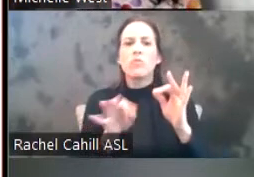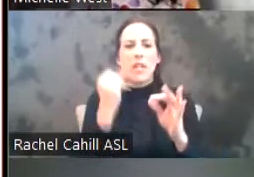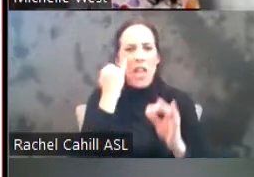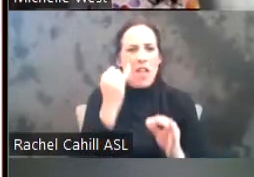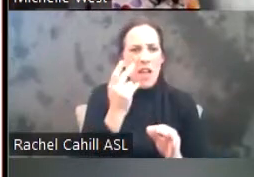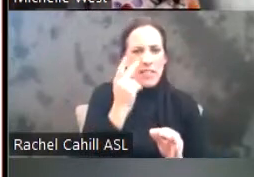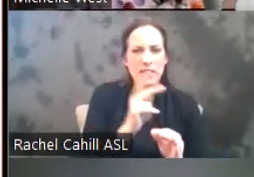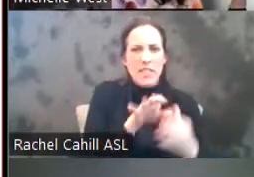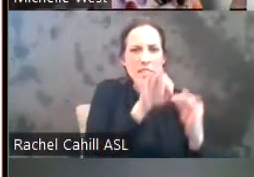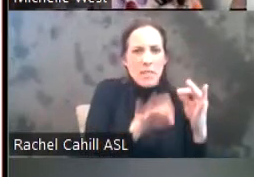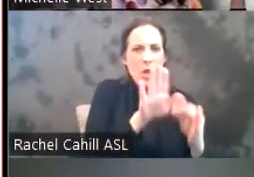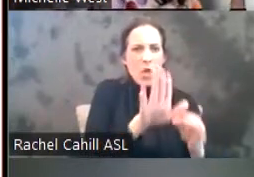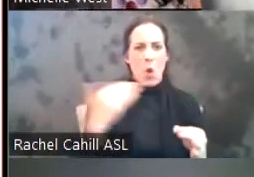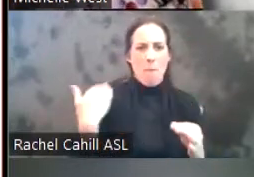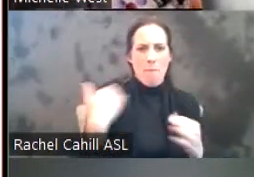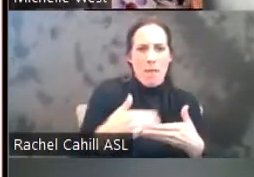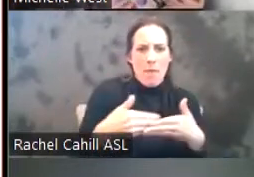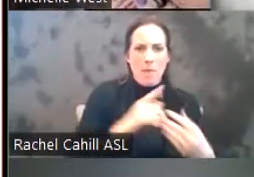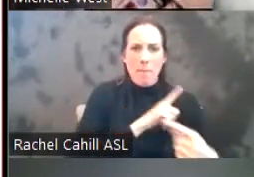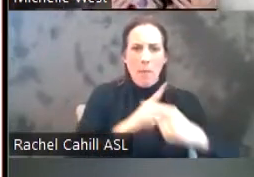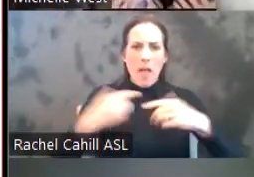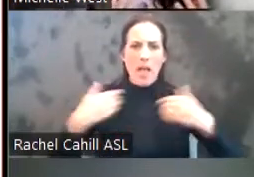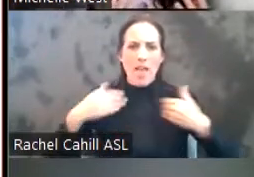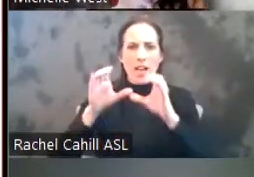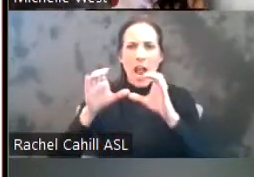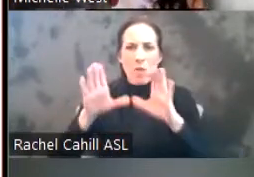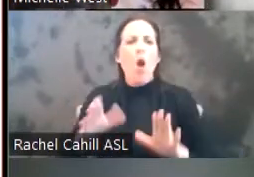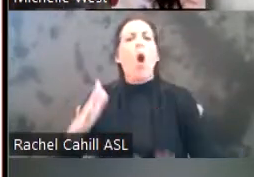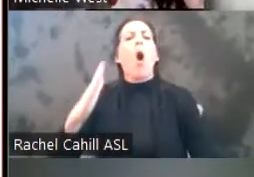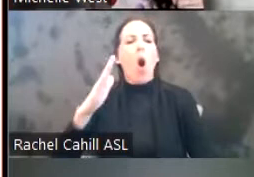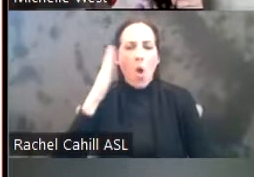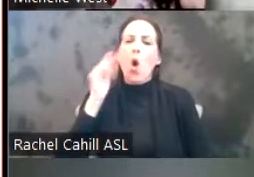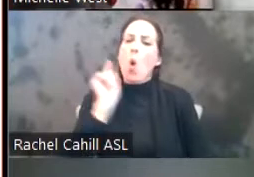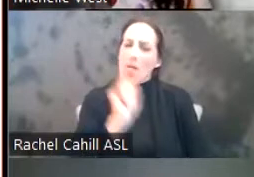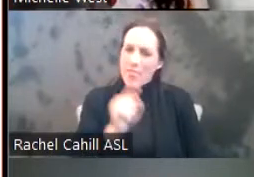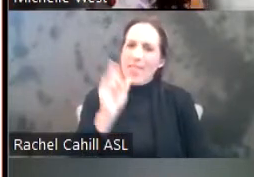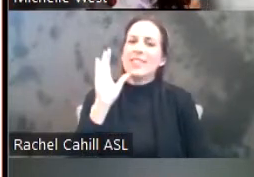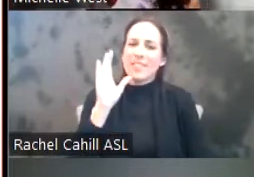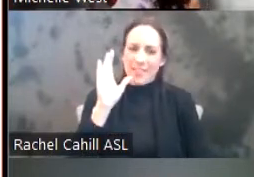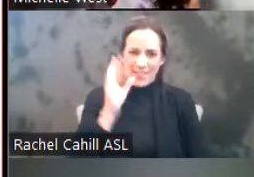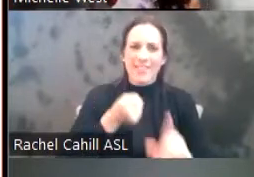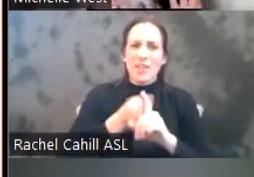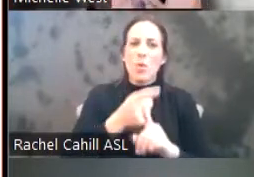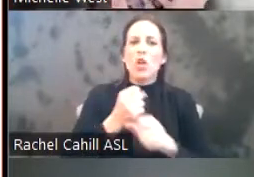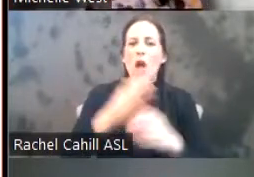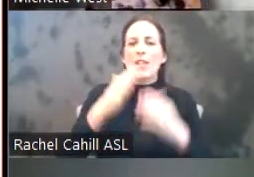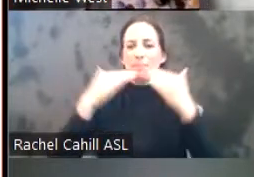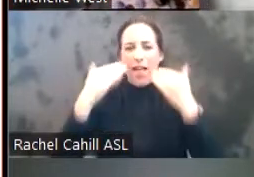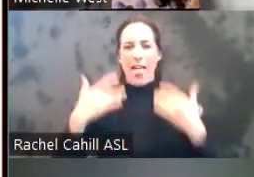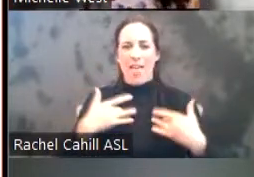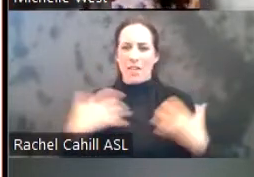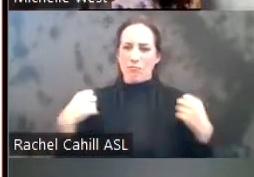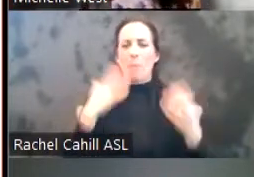plus chiropractic, it's telling me this is the impact we're going to give you. You're going to be back. You're going to be smiling. Beautifully